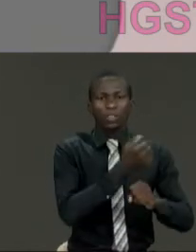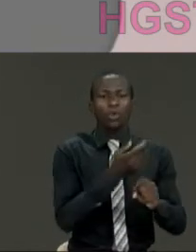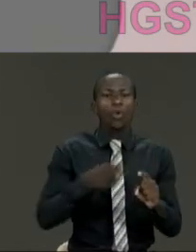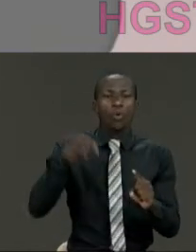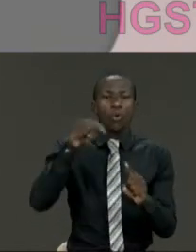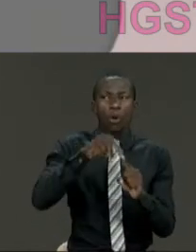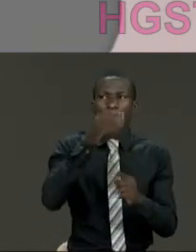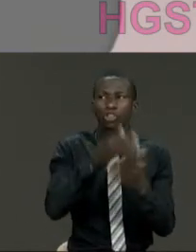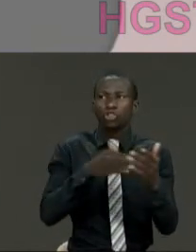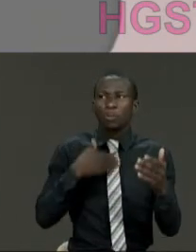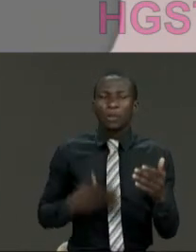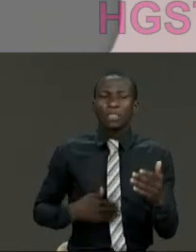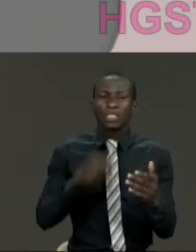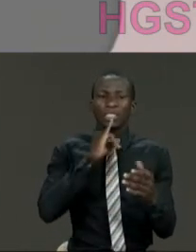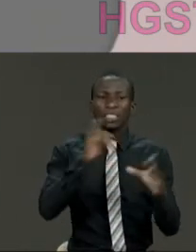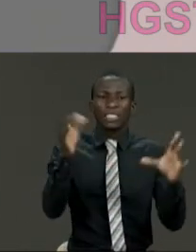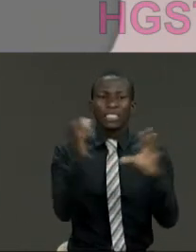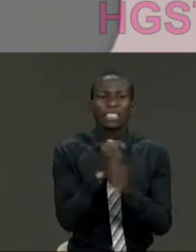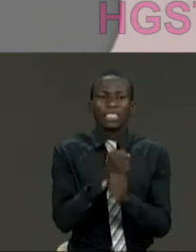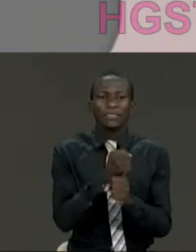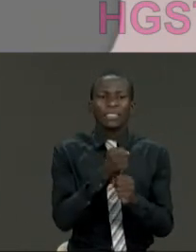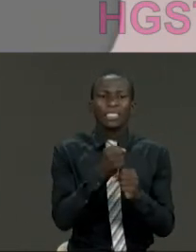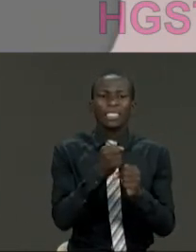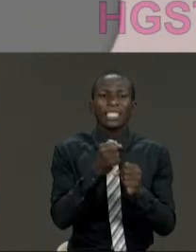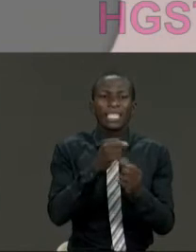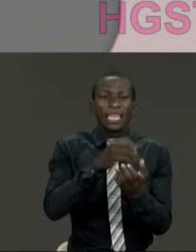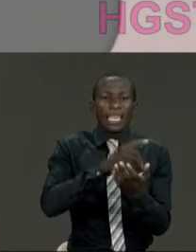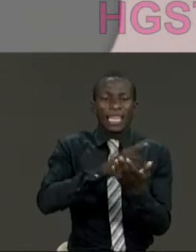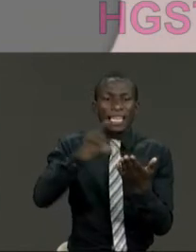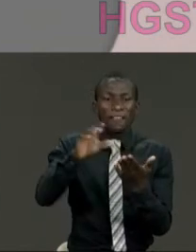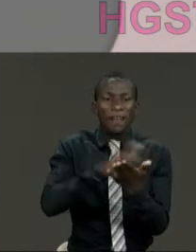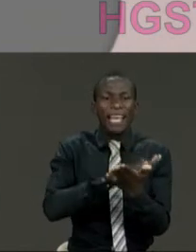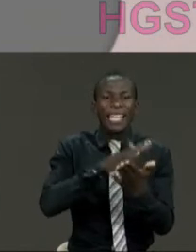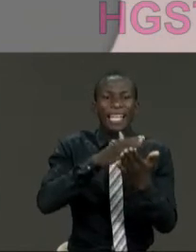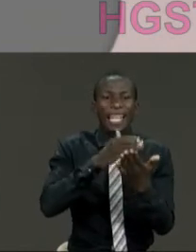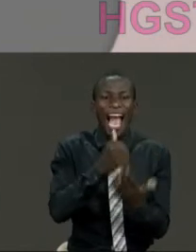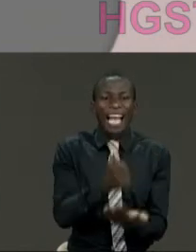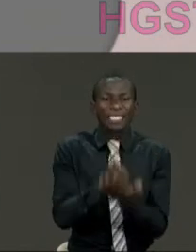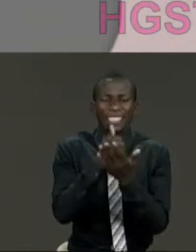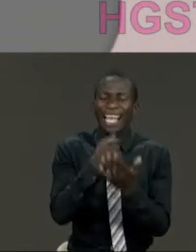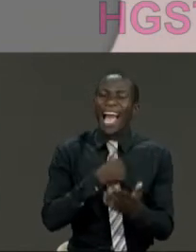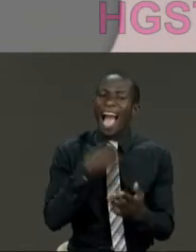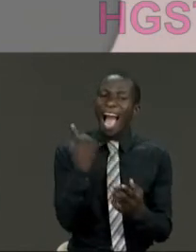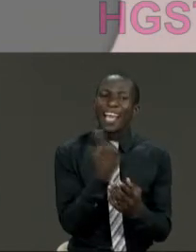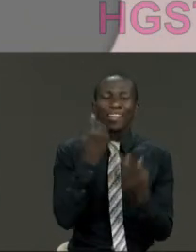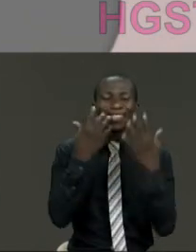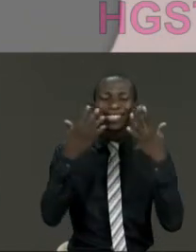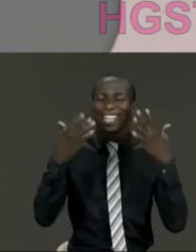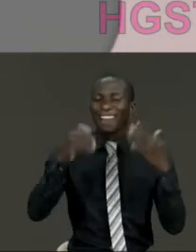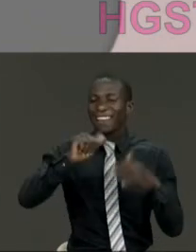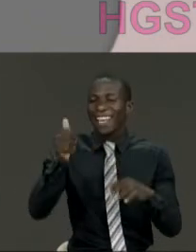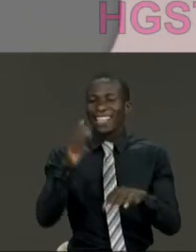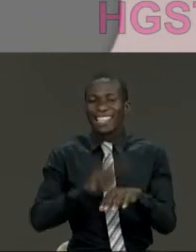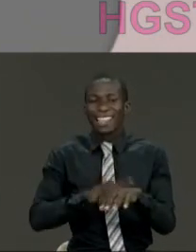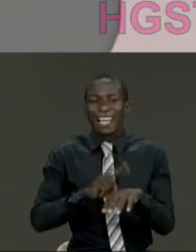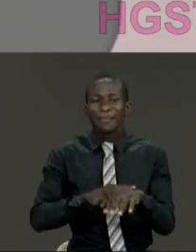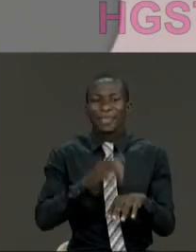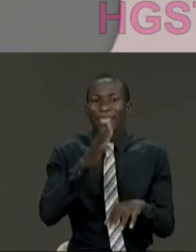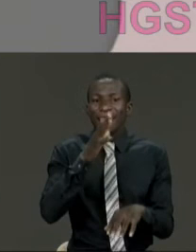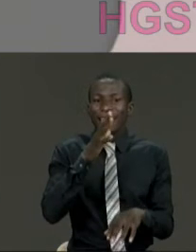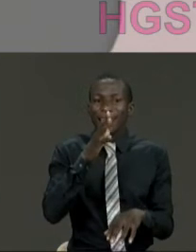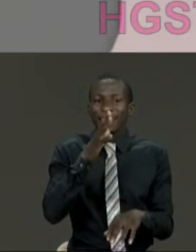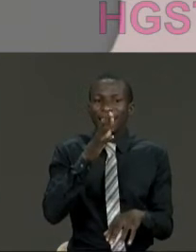somebody is receiving divine assistance. I used to smite with myself whenever daddy asked me to go and